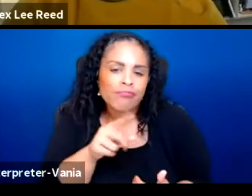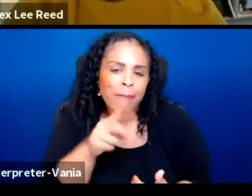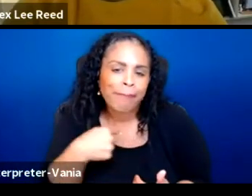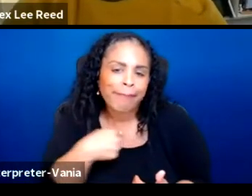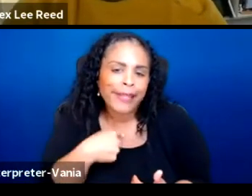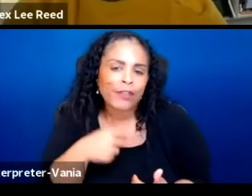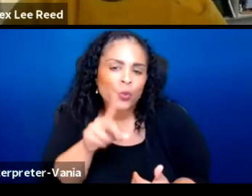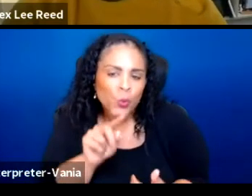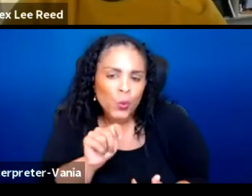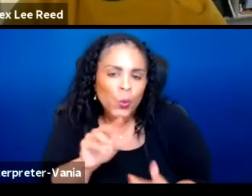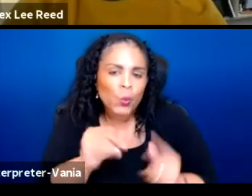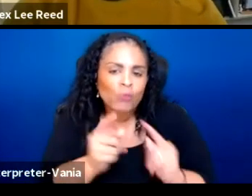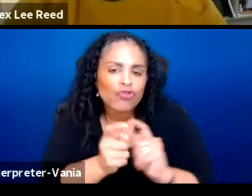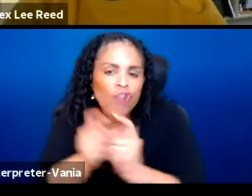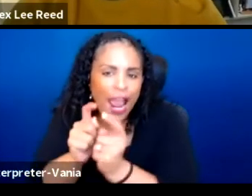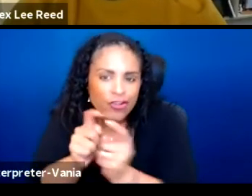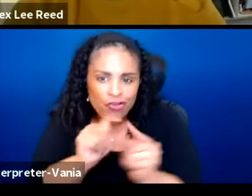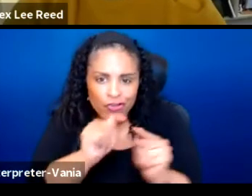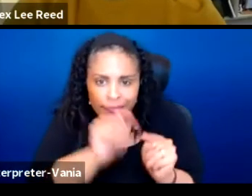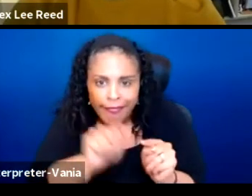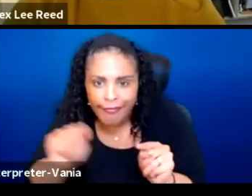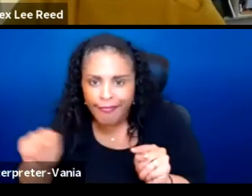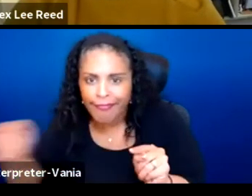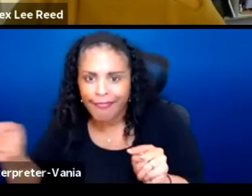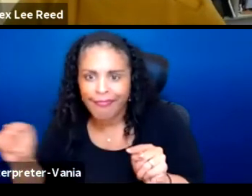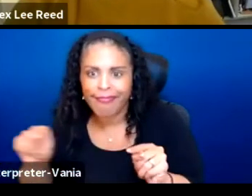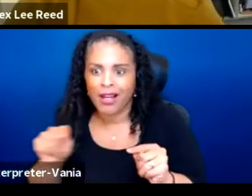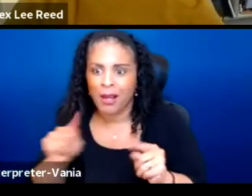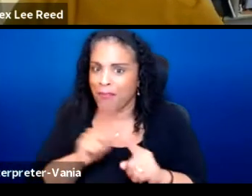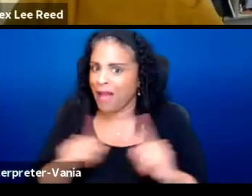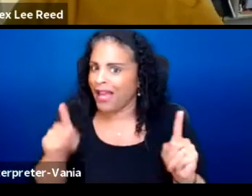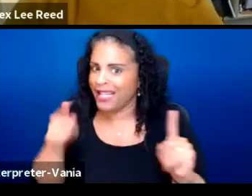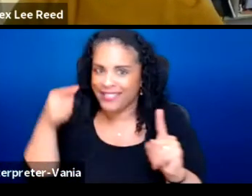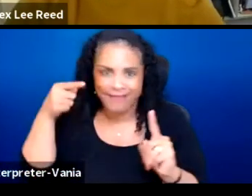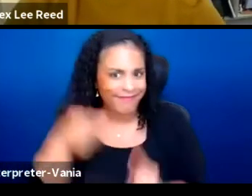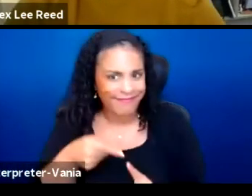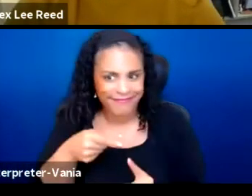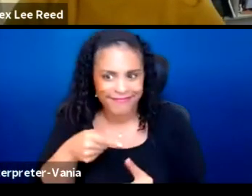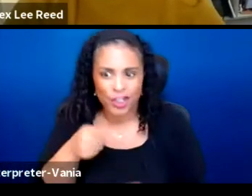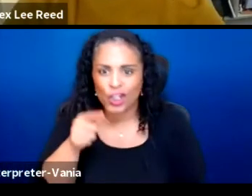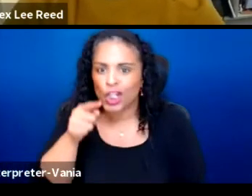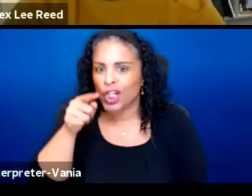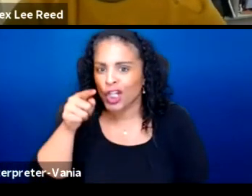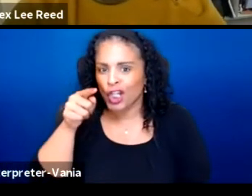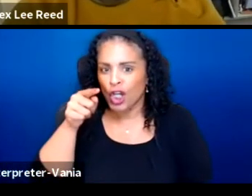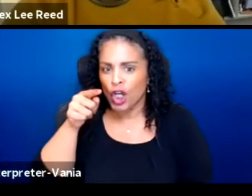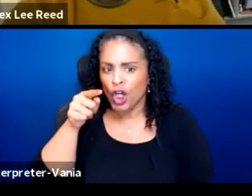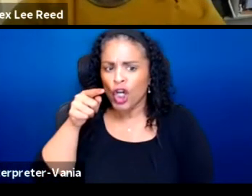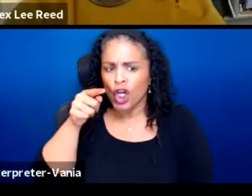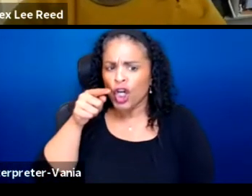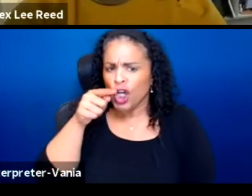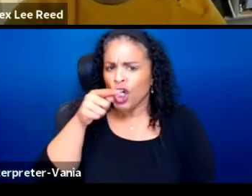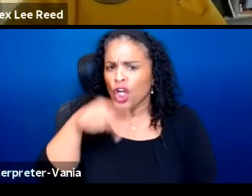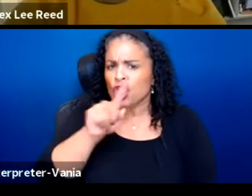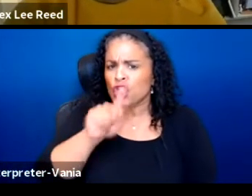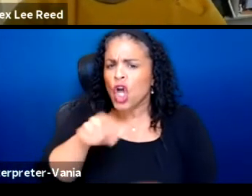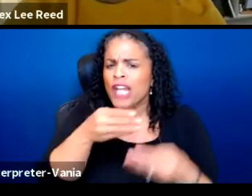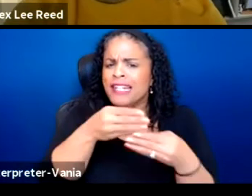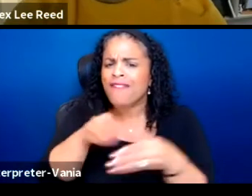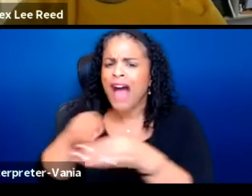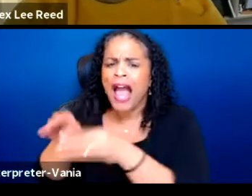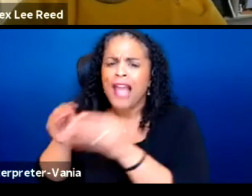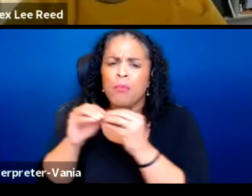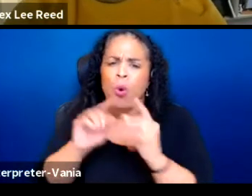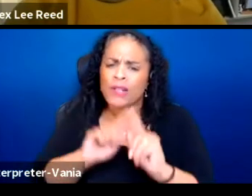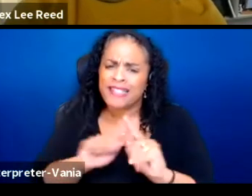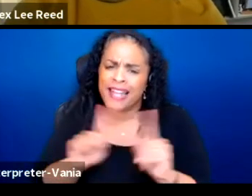And when it gets right down to it, you should divide up the pie differently, that's for